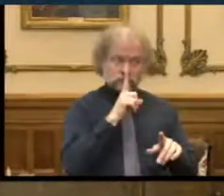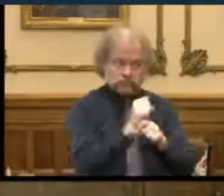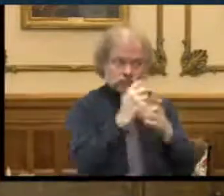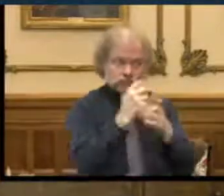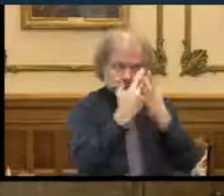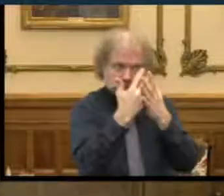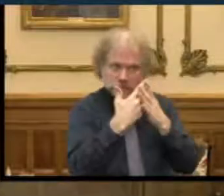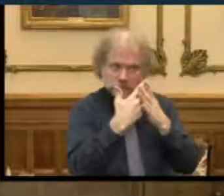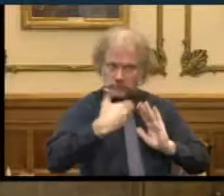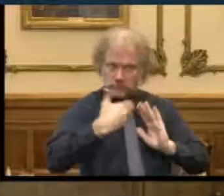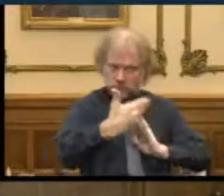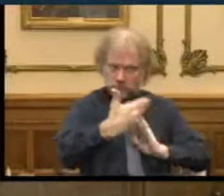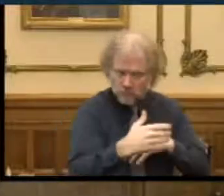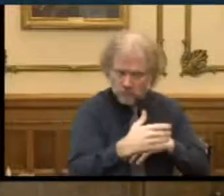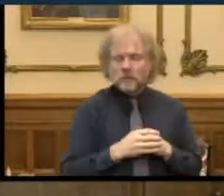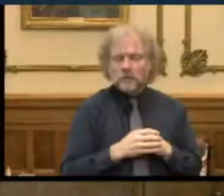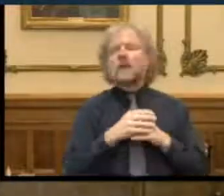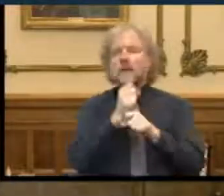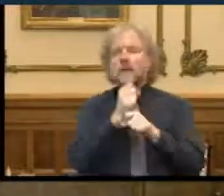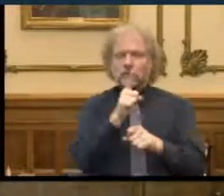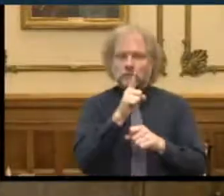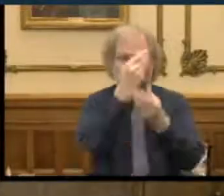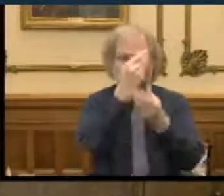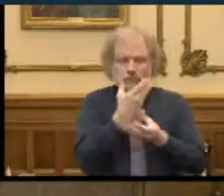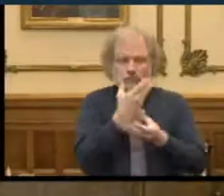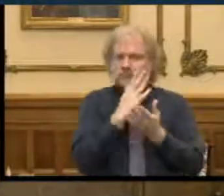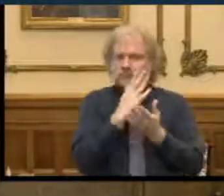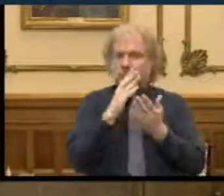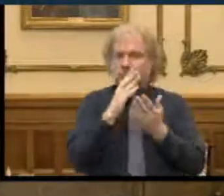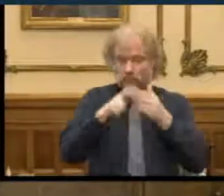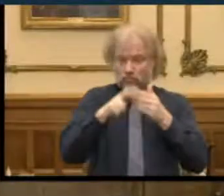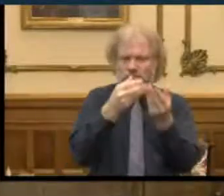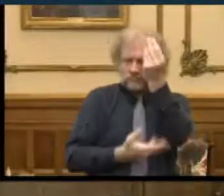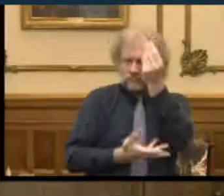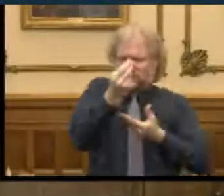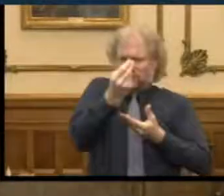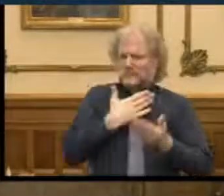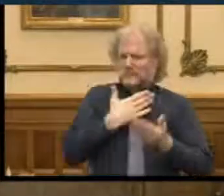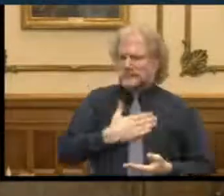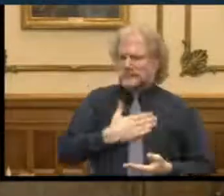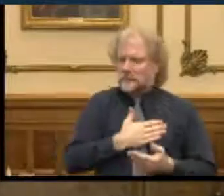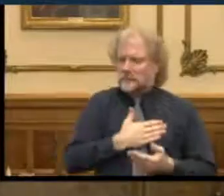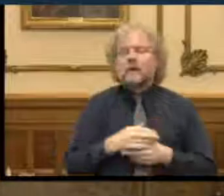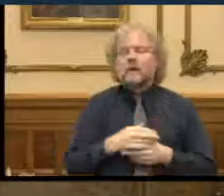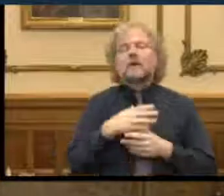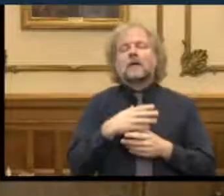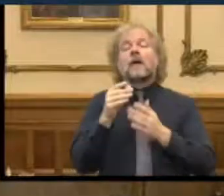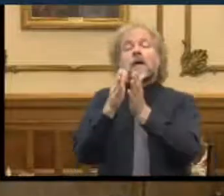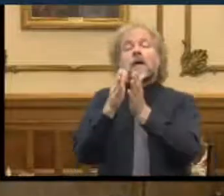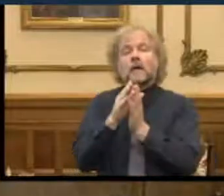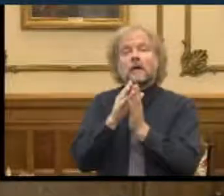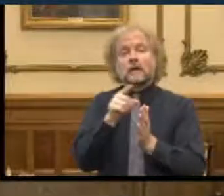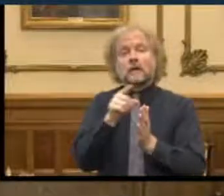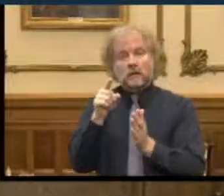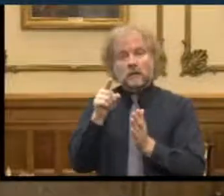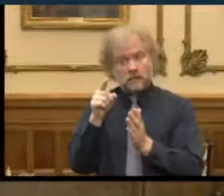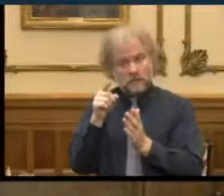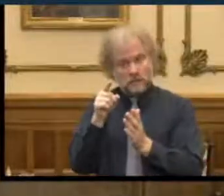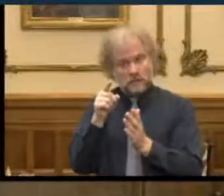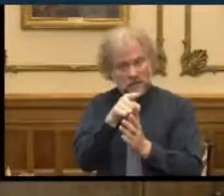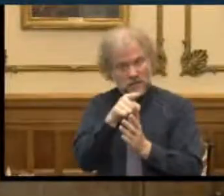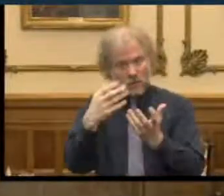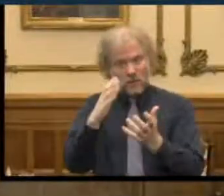screening, making sure that they were reporting all of those results to us, and asking if they would like to have their